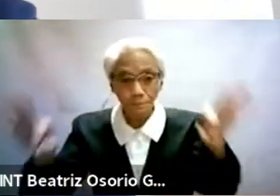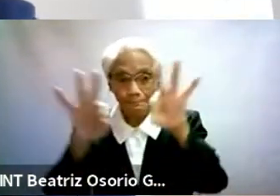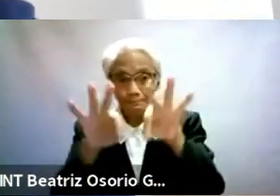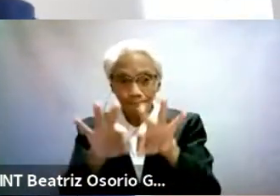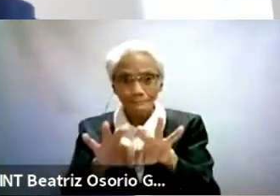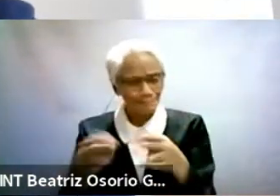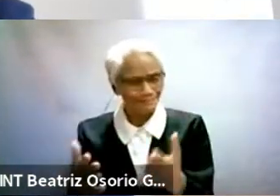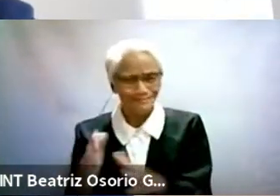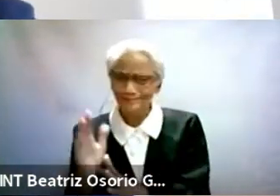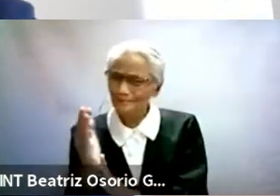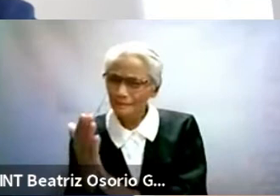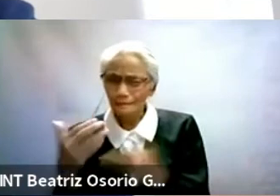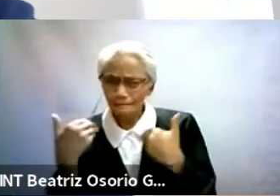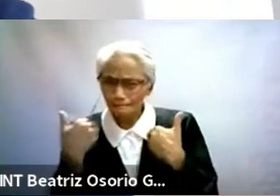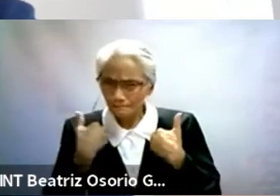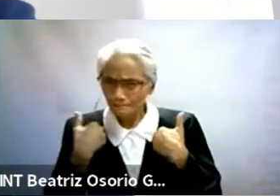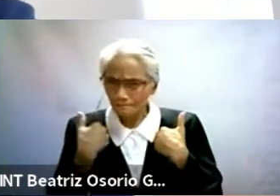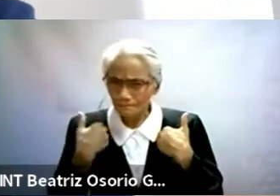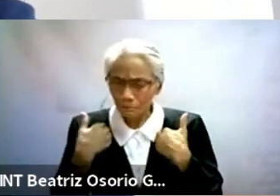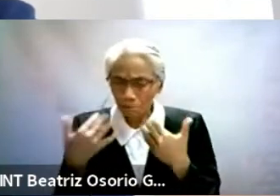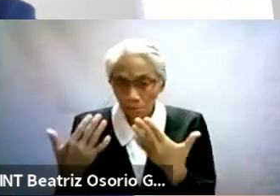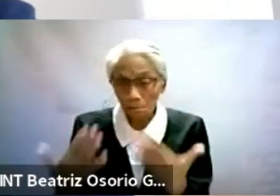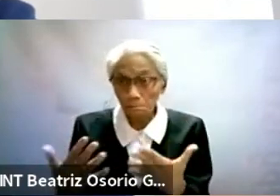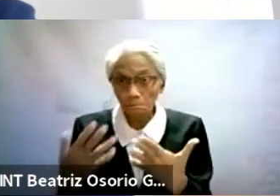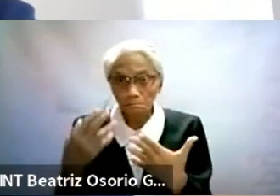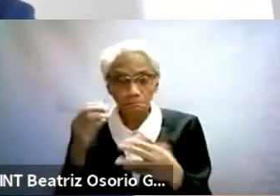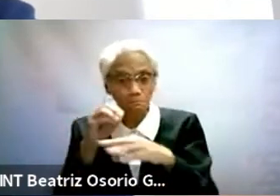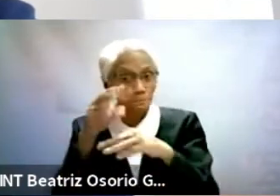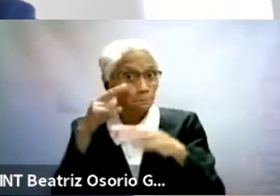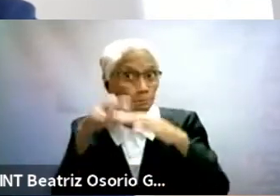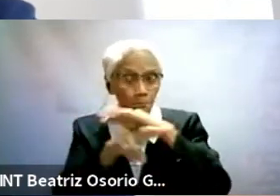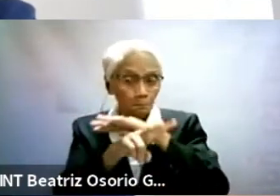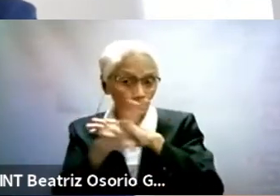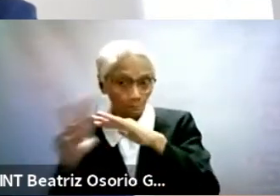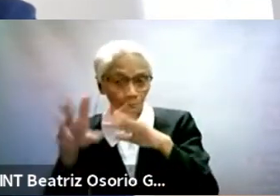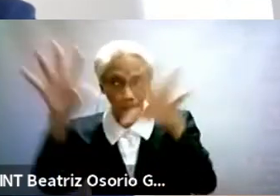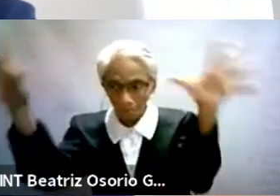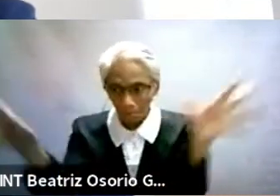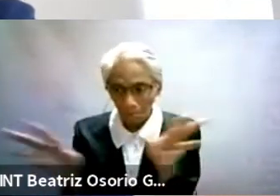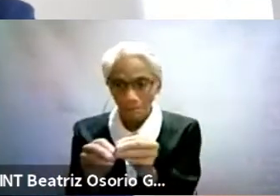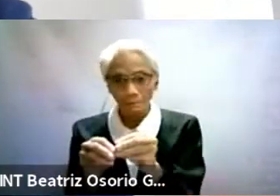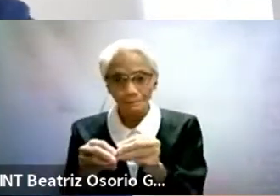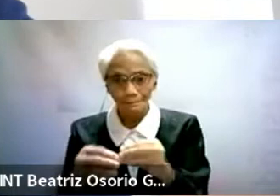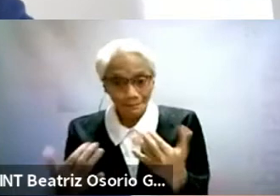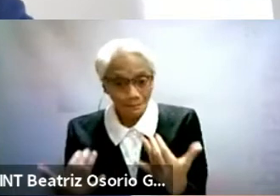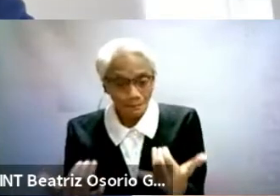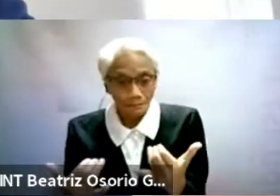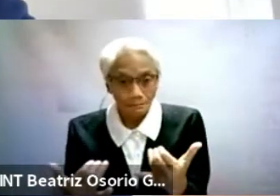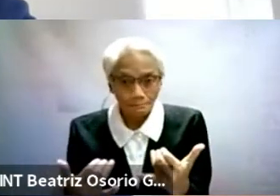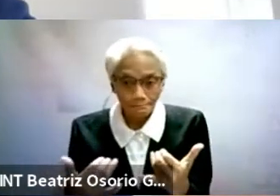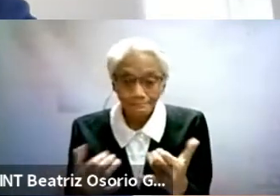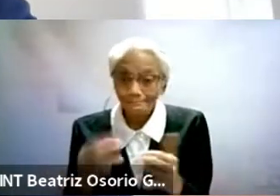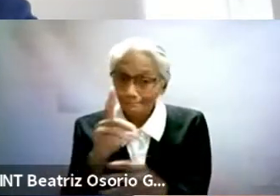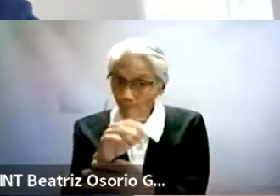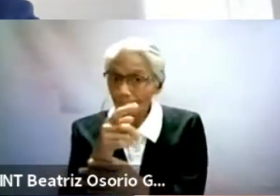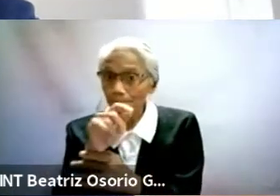that no one had a clear overview of the whole. And at the same time, the digital world